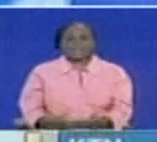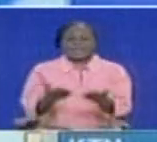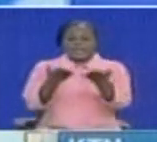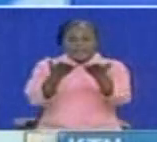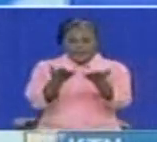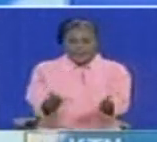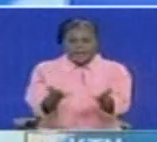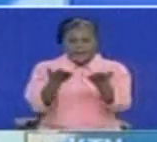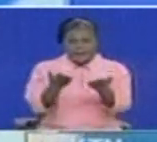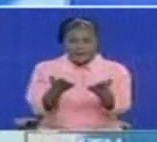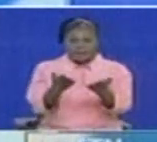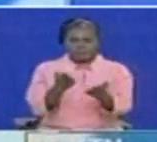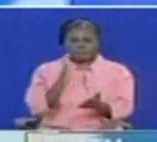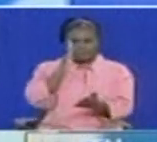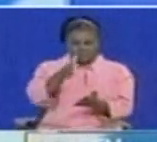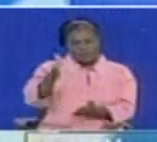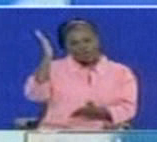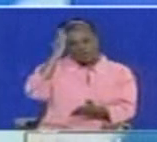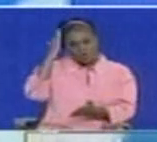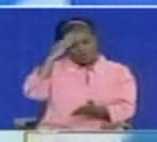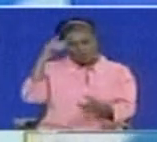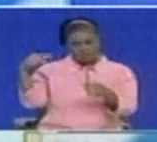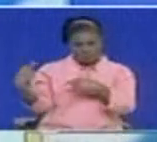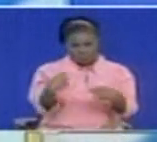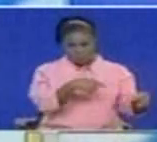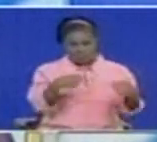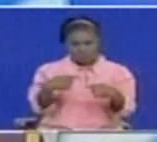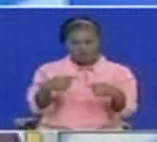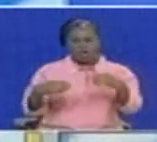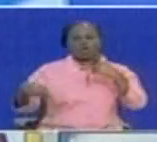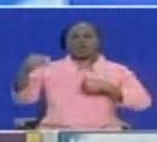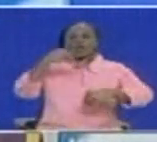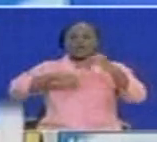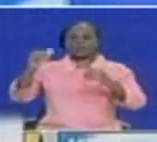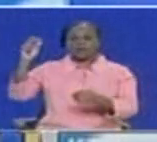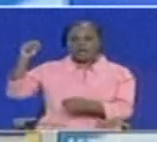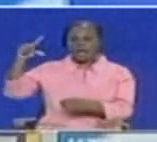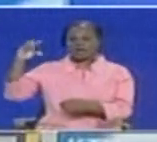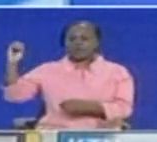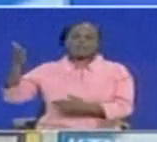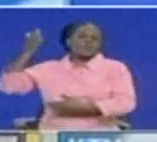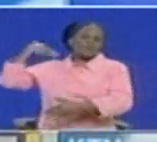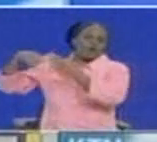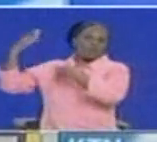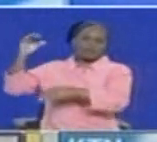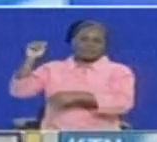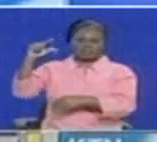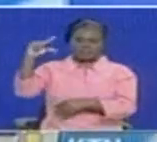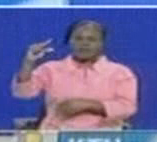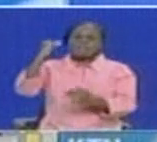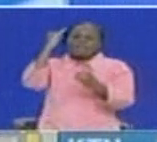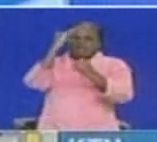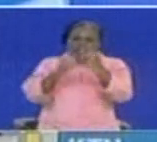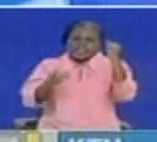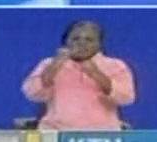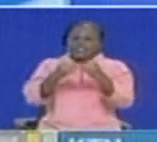turn now to a more familiar controversy, Anglo Leasing. Former Attorney General Amos Wako is finally speaking on the saga, and